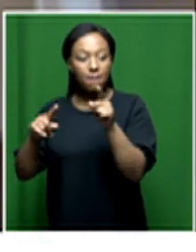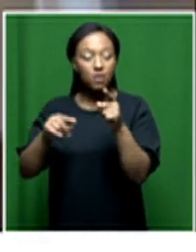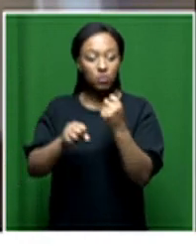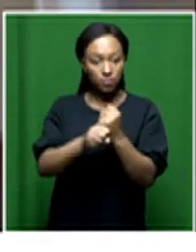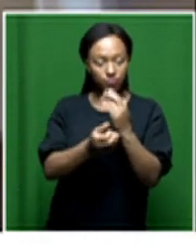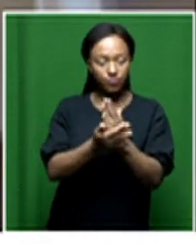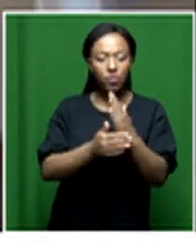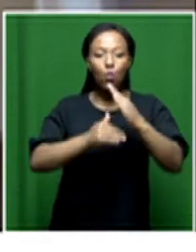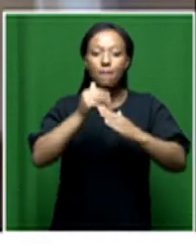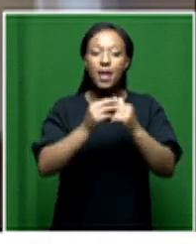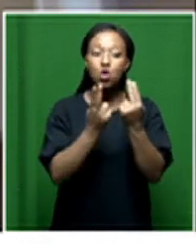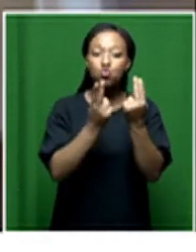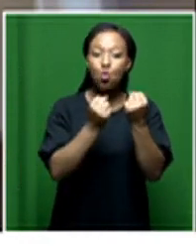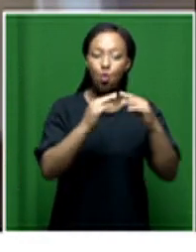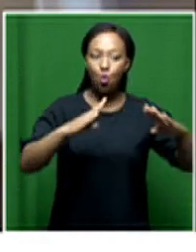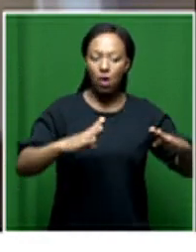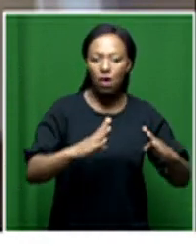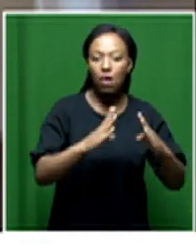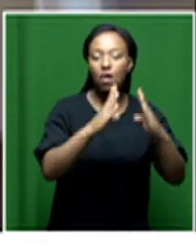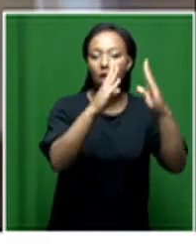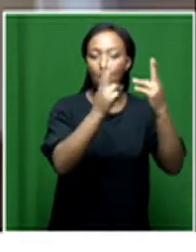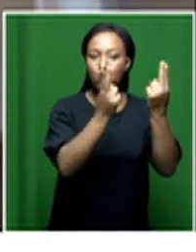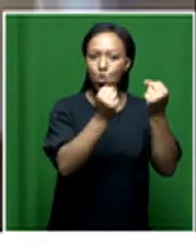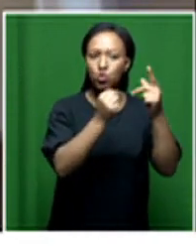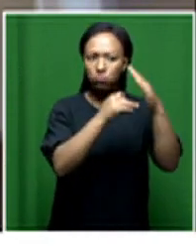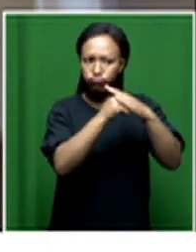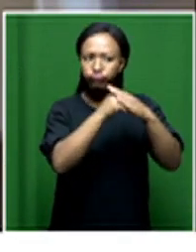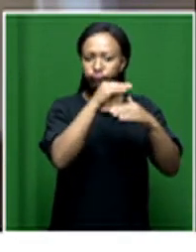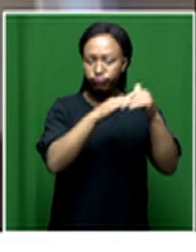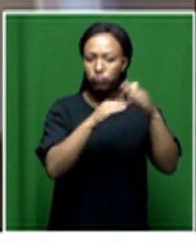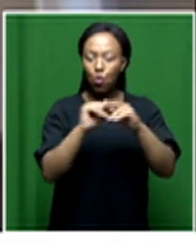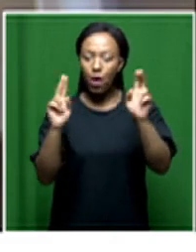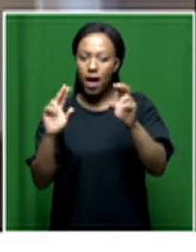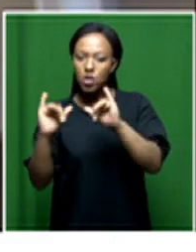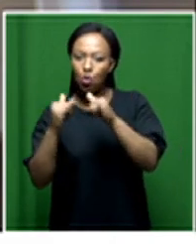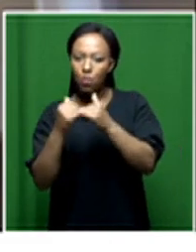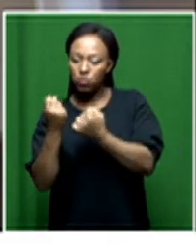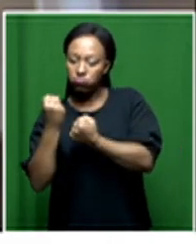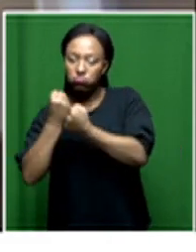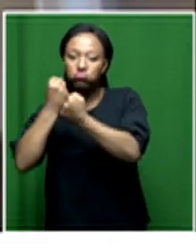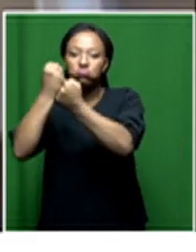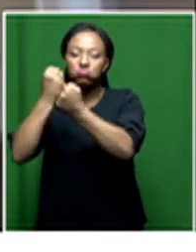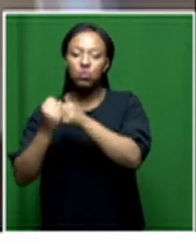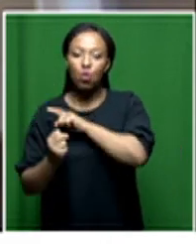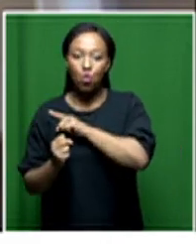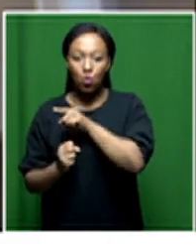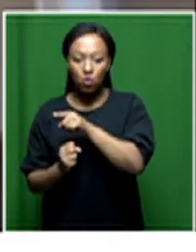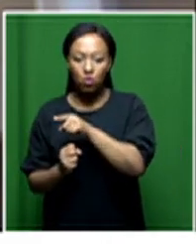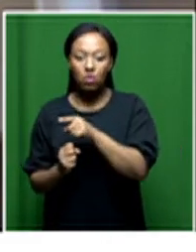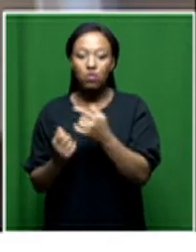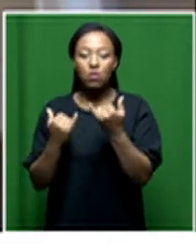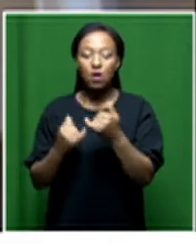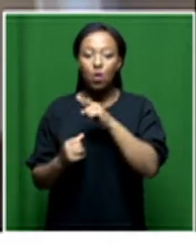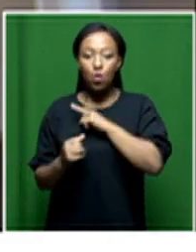enough of the new fleet to give the Eskom the headroom they need to be able to